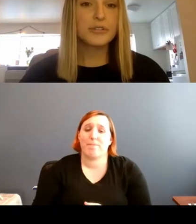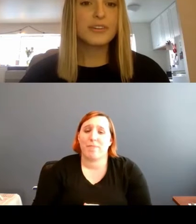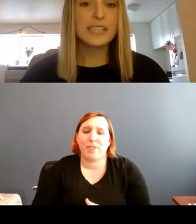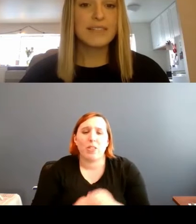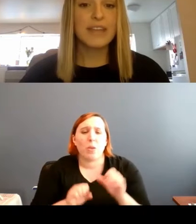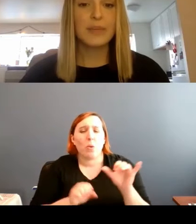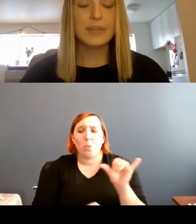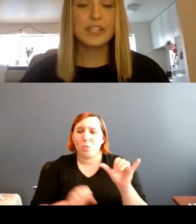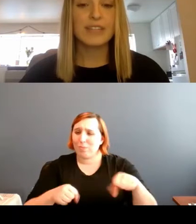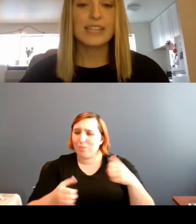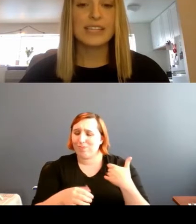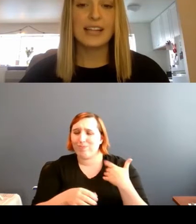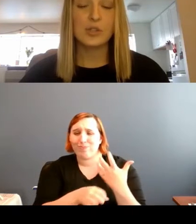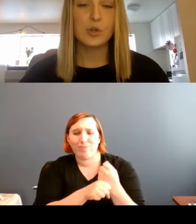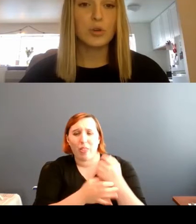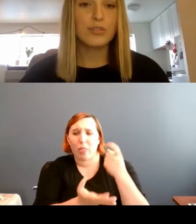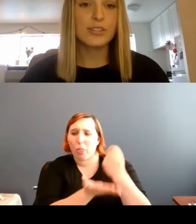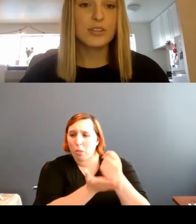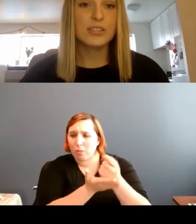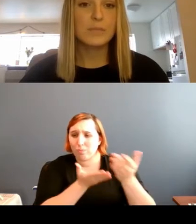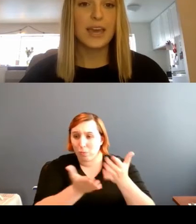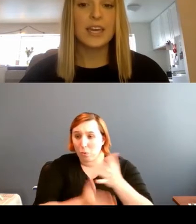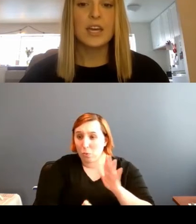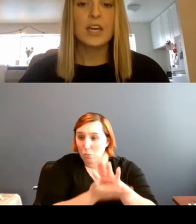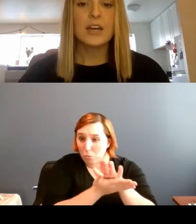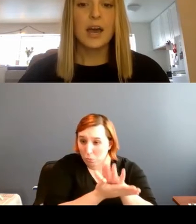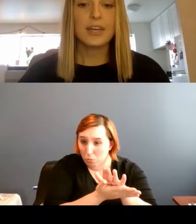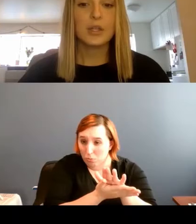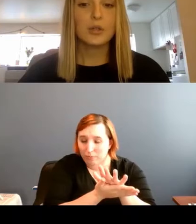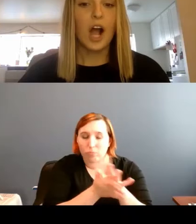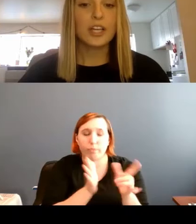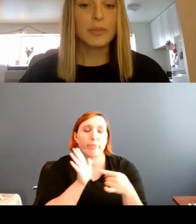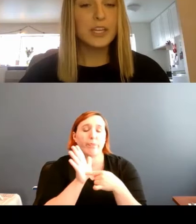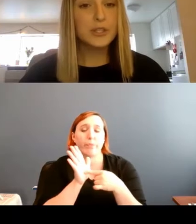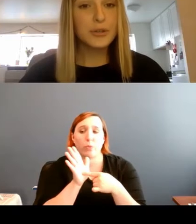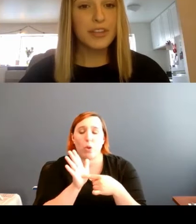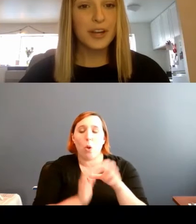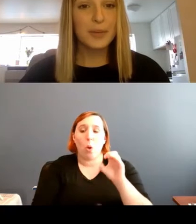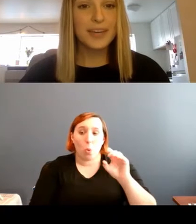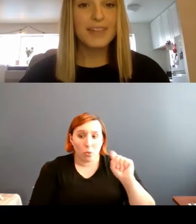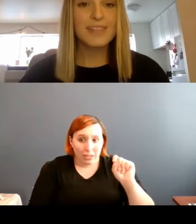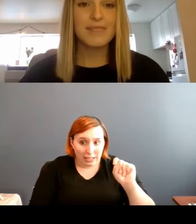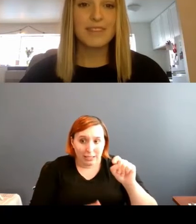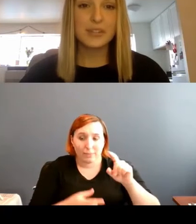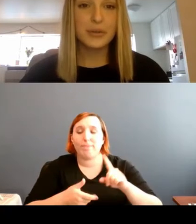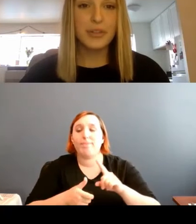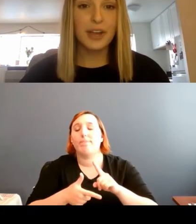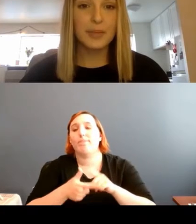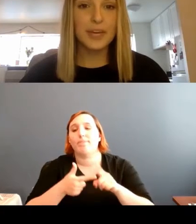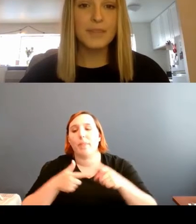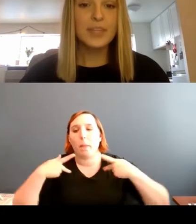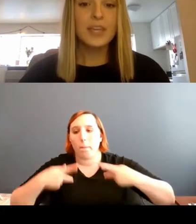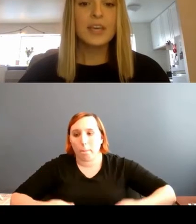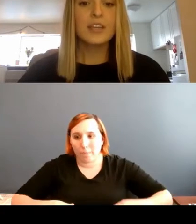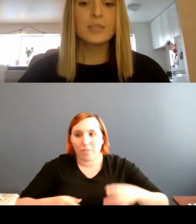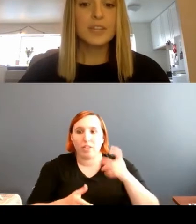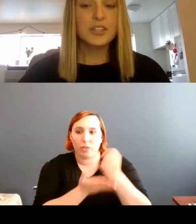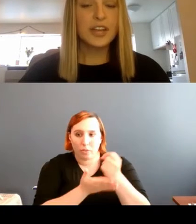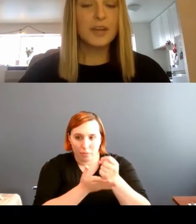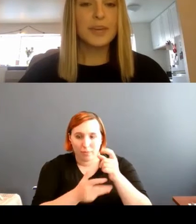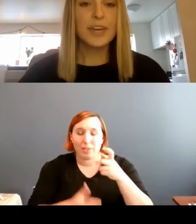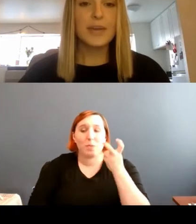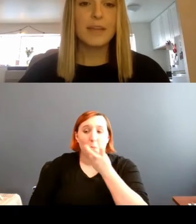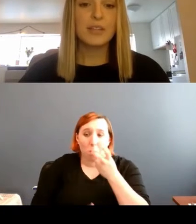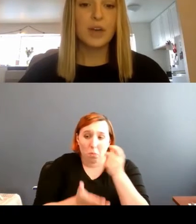they can also receive therapy services at school. So this might include occupational therapy, physical therapy,